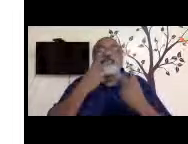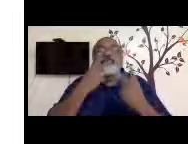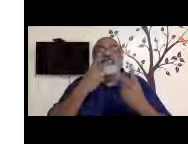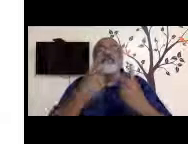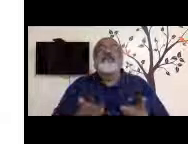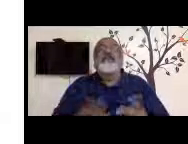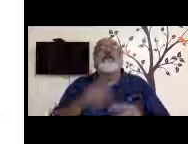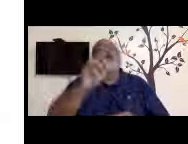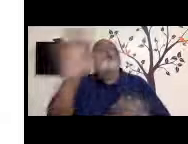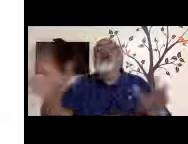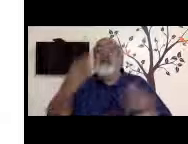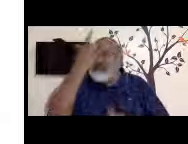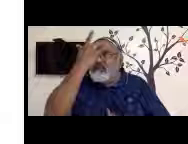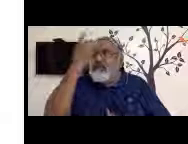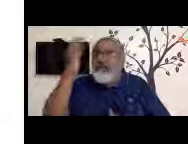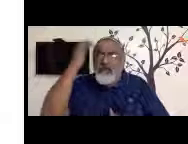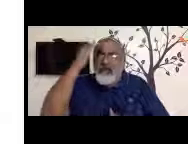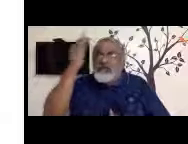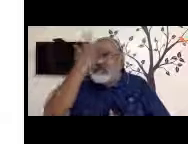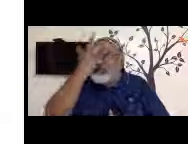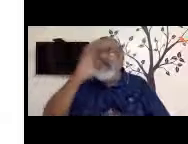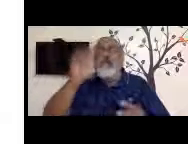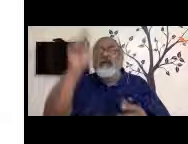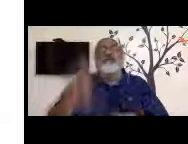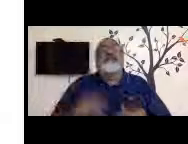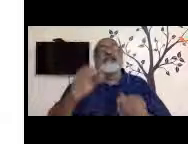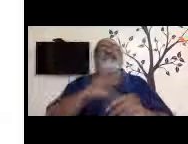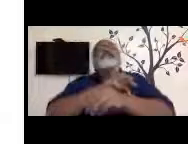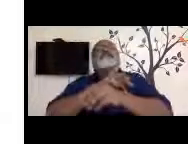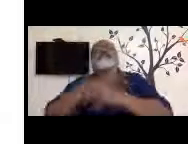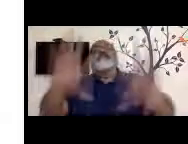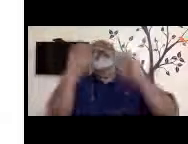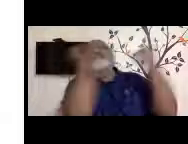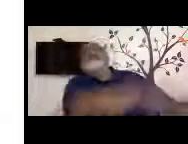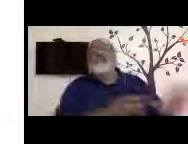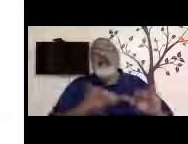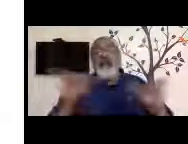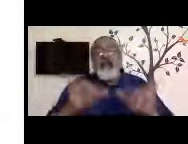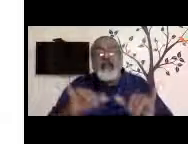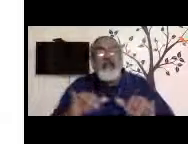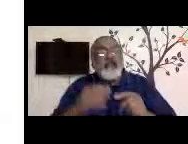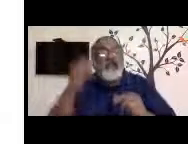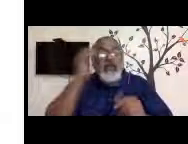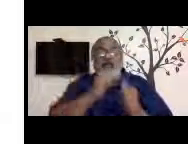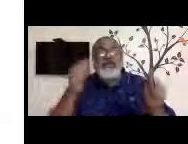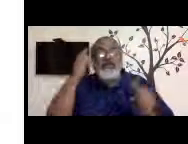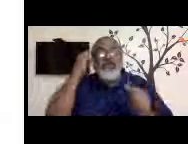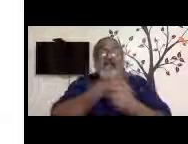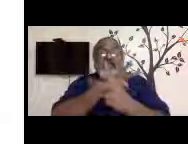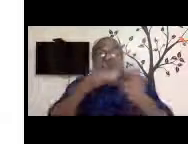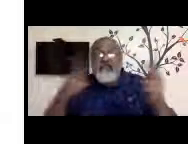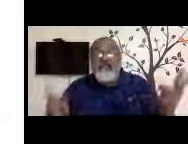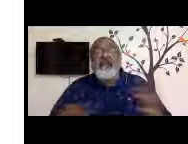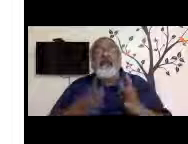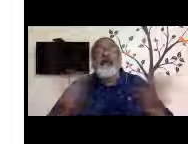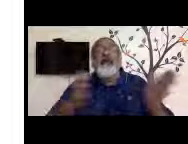Mental Health Care Act. And it is also though it is talking about advance